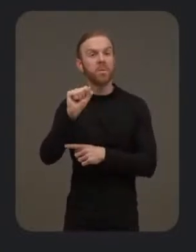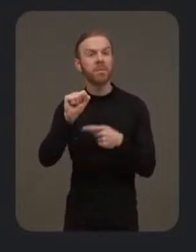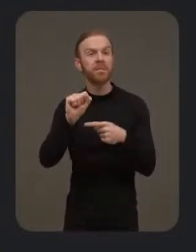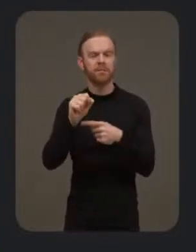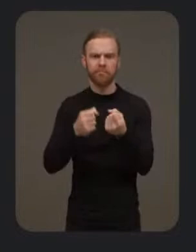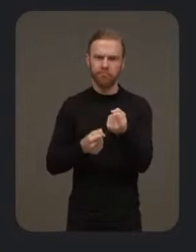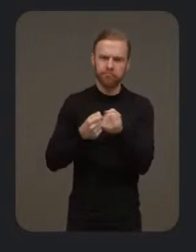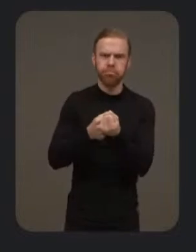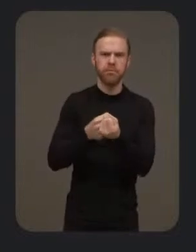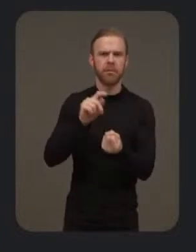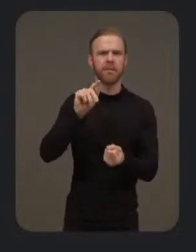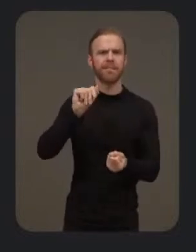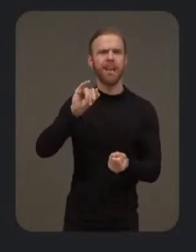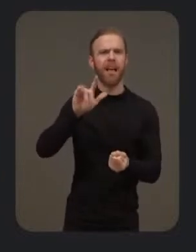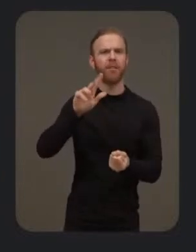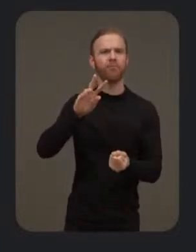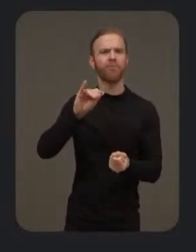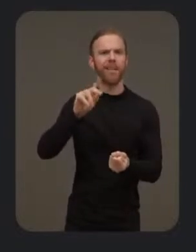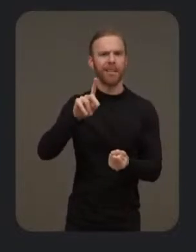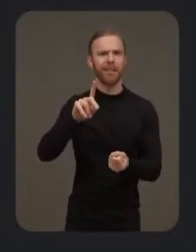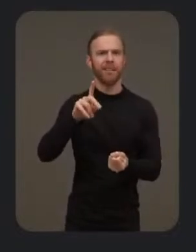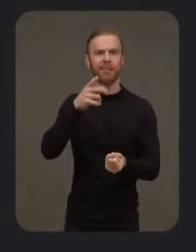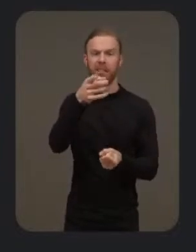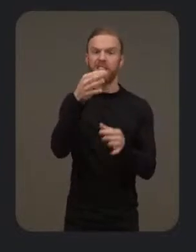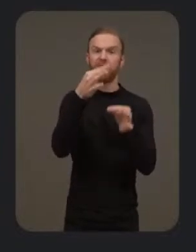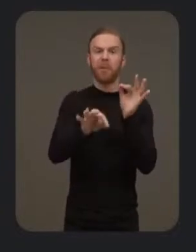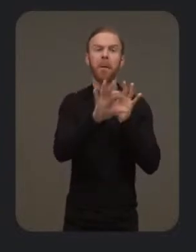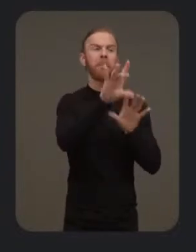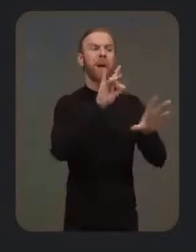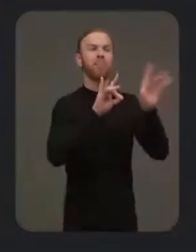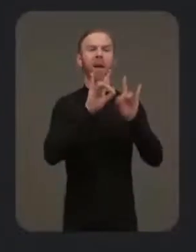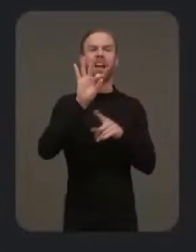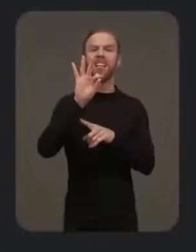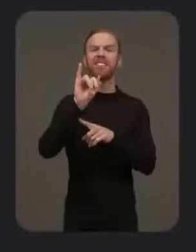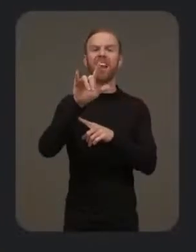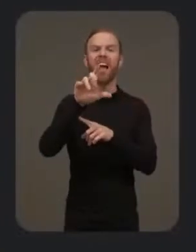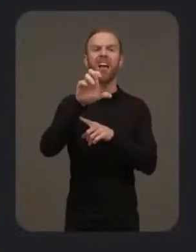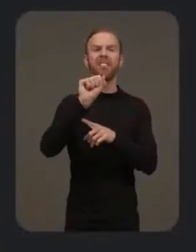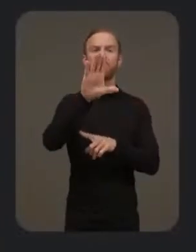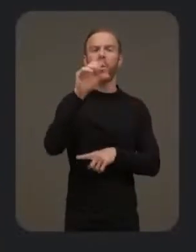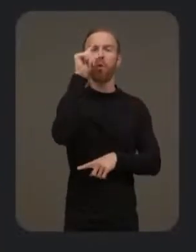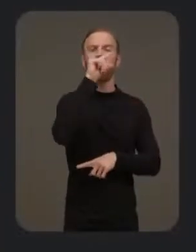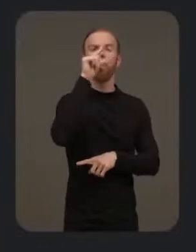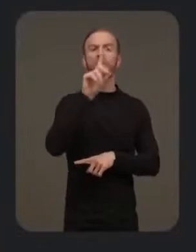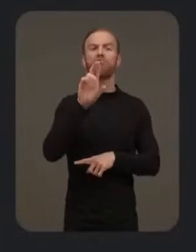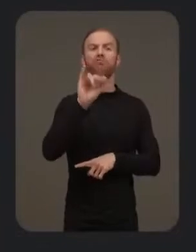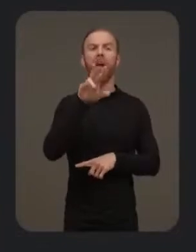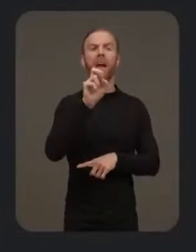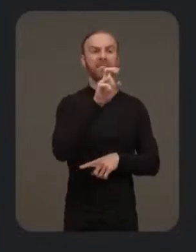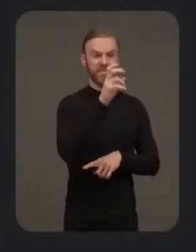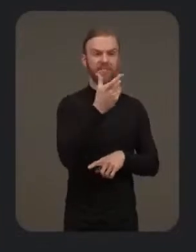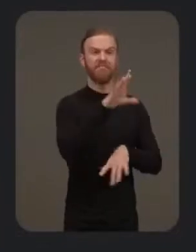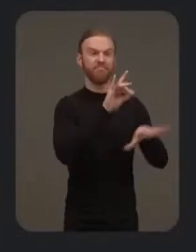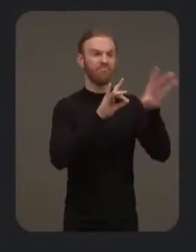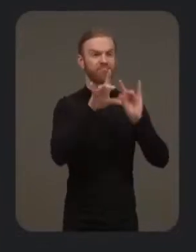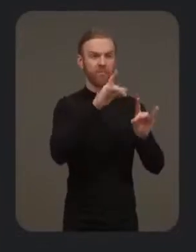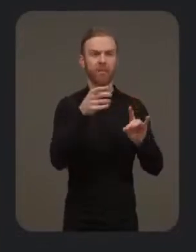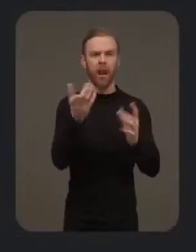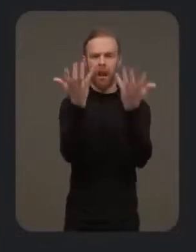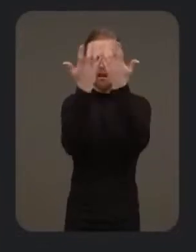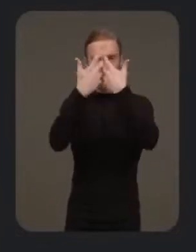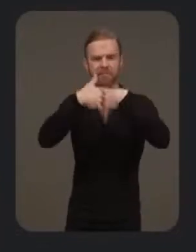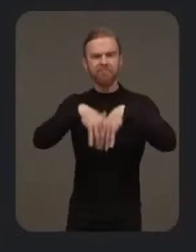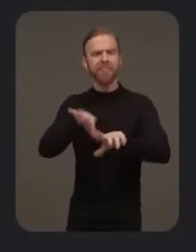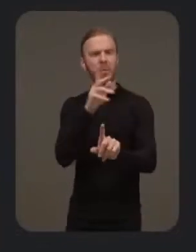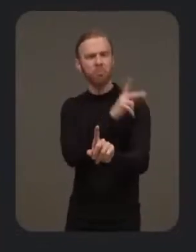power Tailwind. How it works is you can simply pick the files from Google Drive, and it effectively